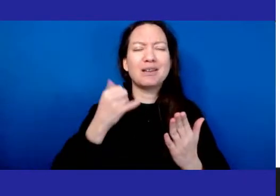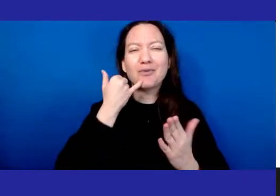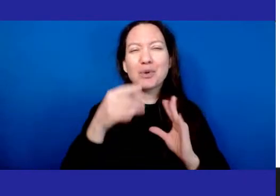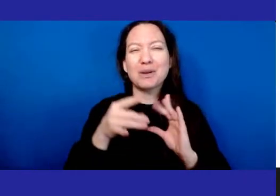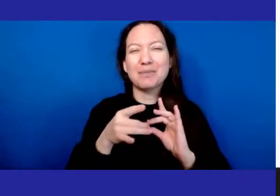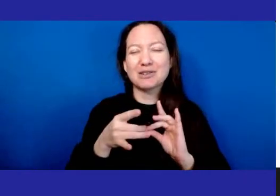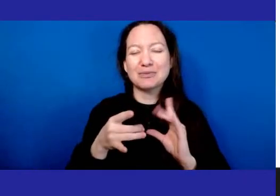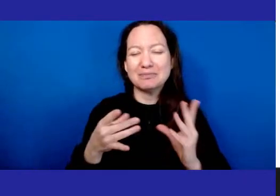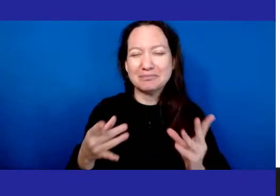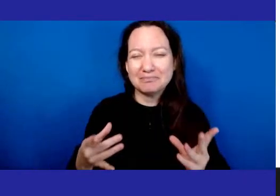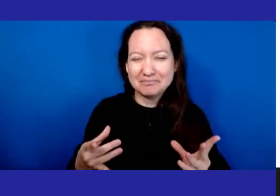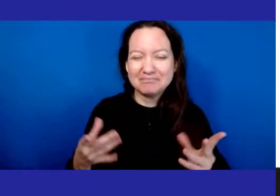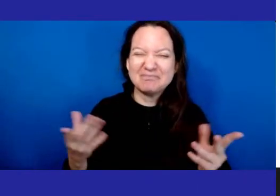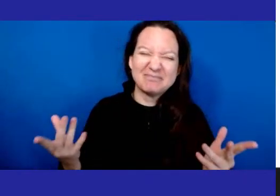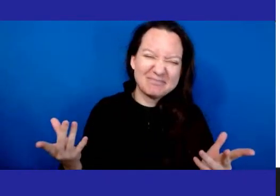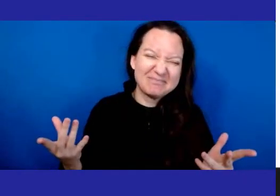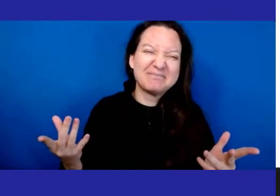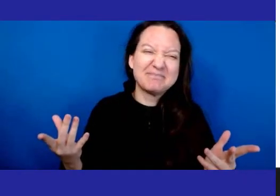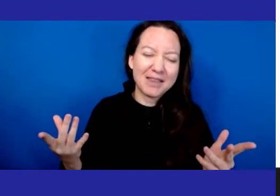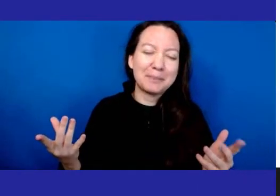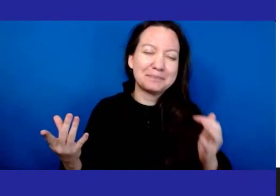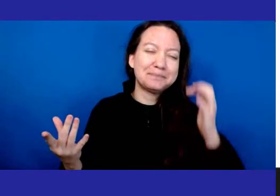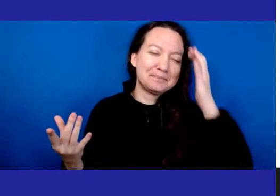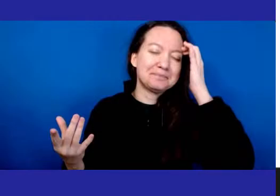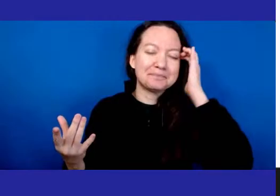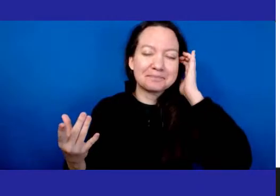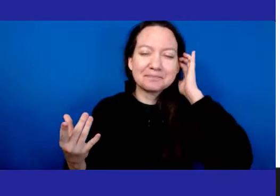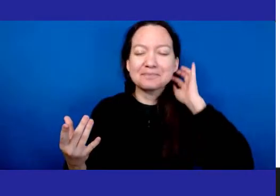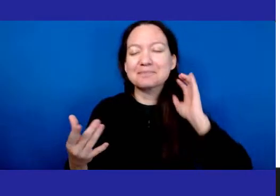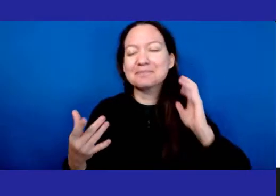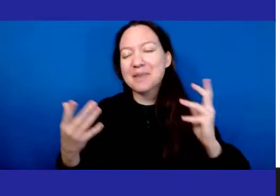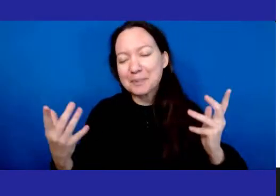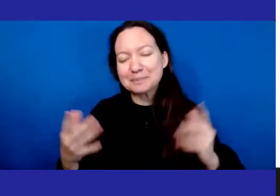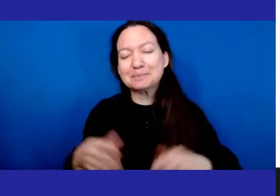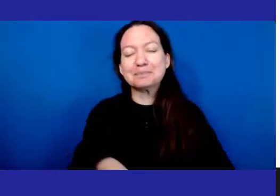You are right. correct. Because